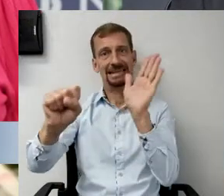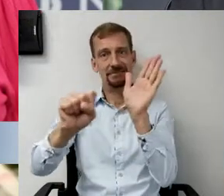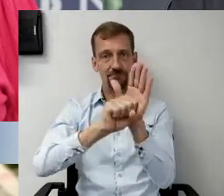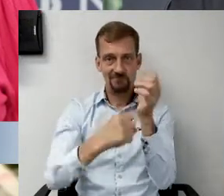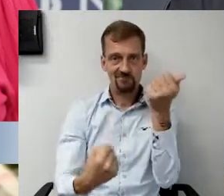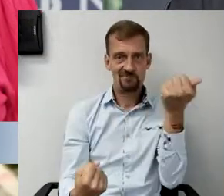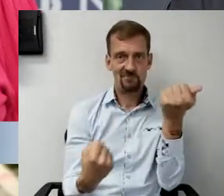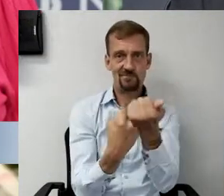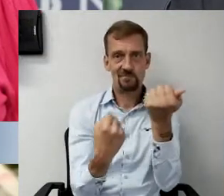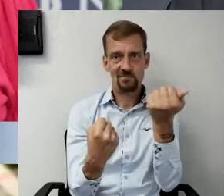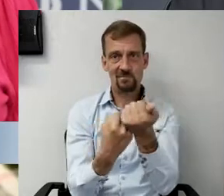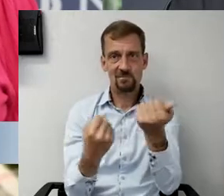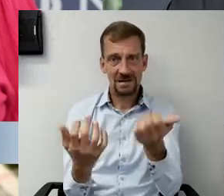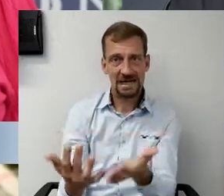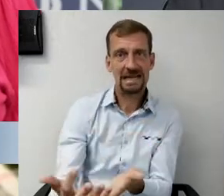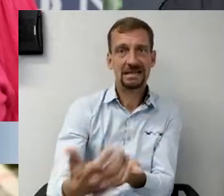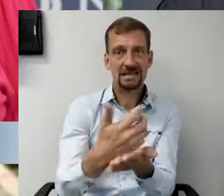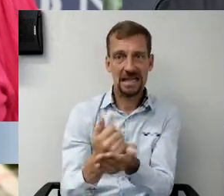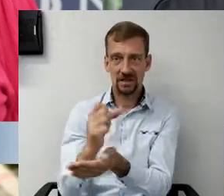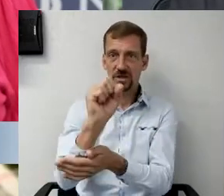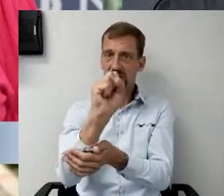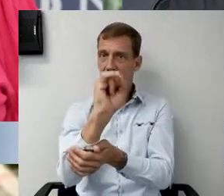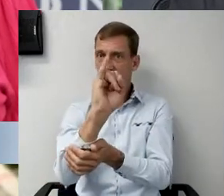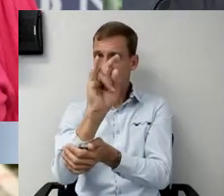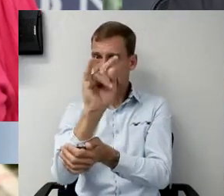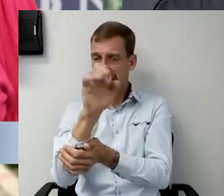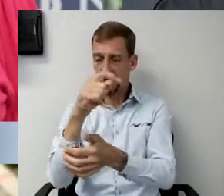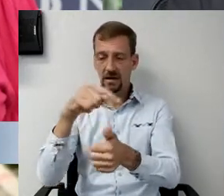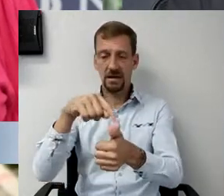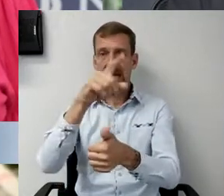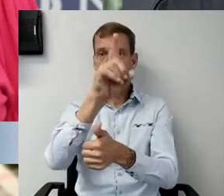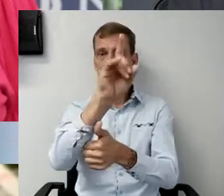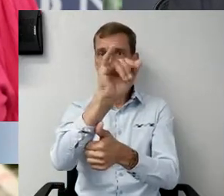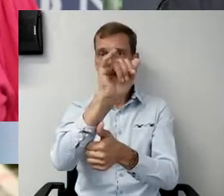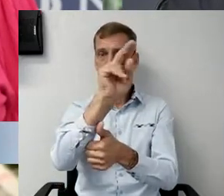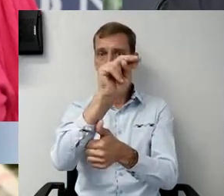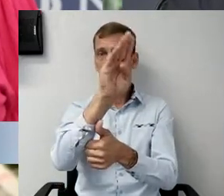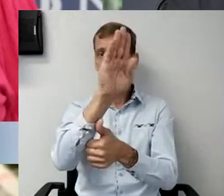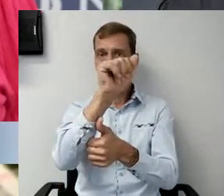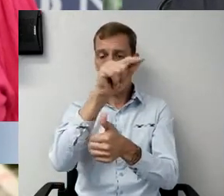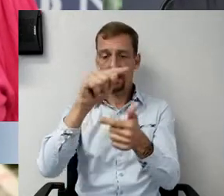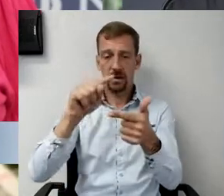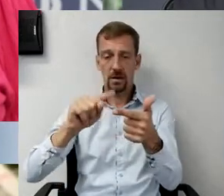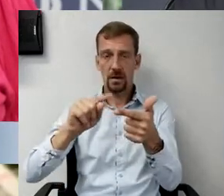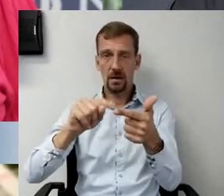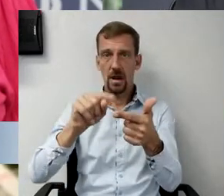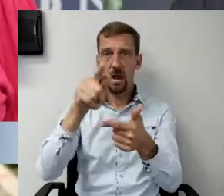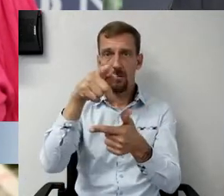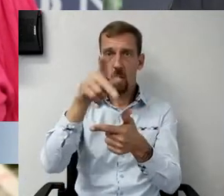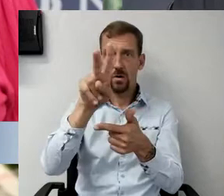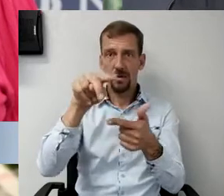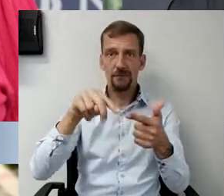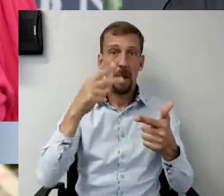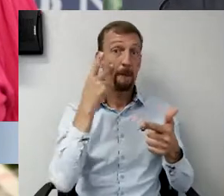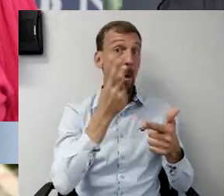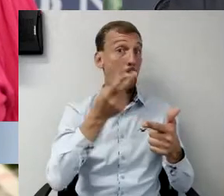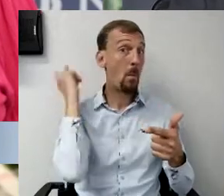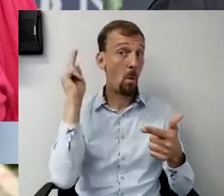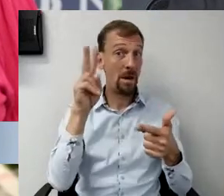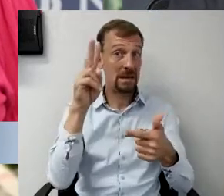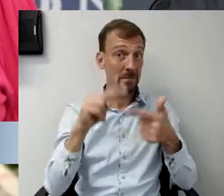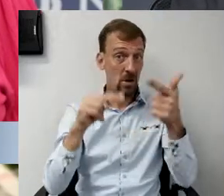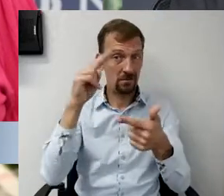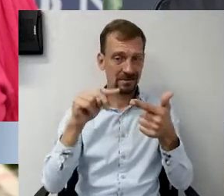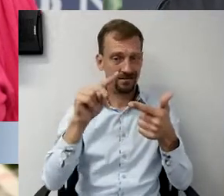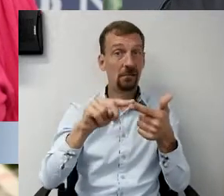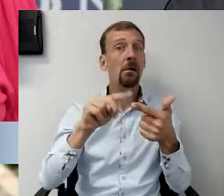state-sponsored specimen collection site. So there's one in Dinuba and one at Porterville at the Memorial Building, so there will now be one at the